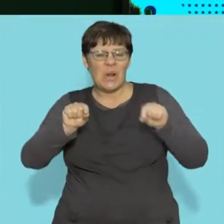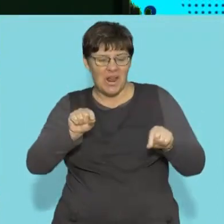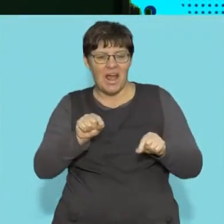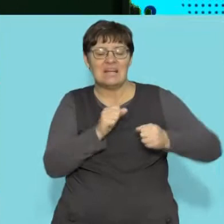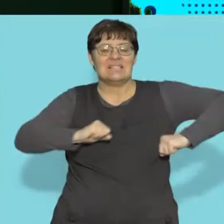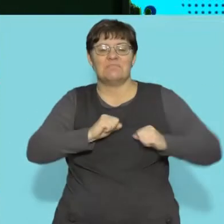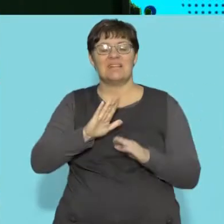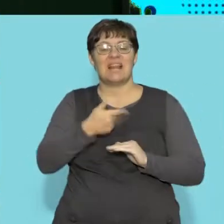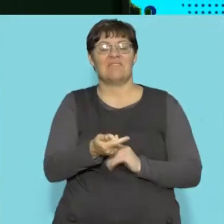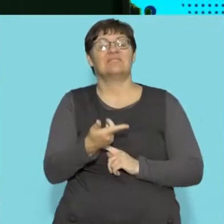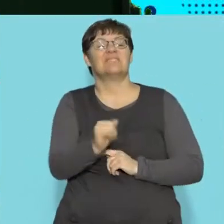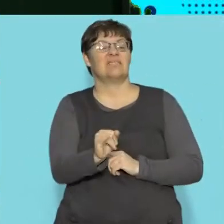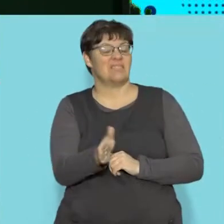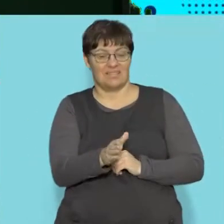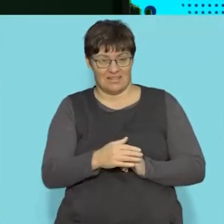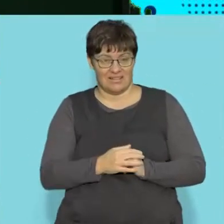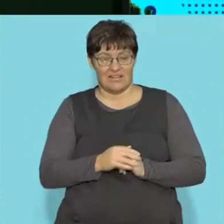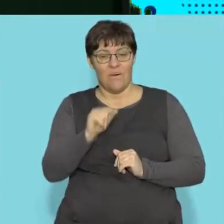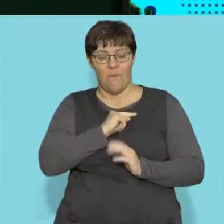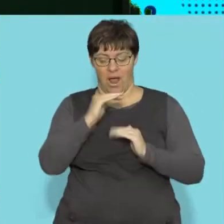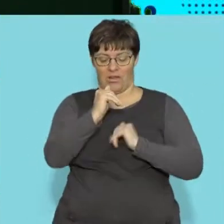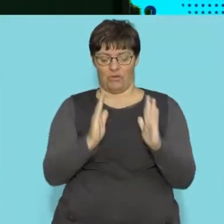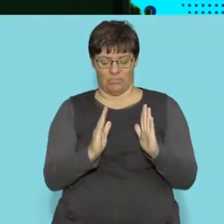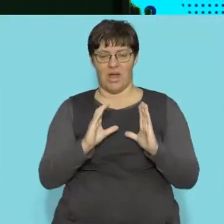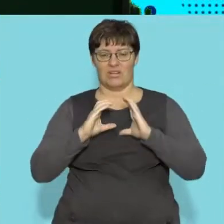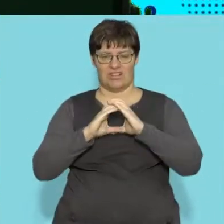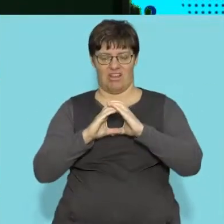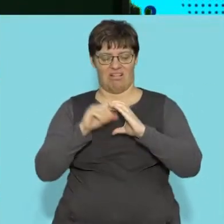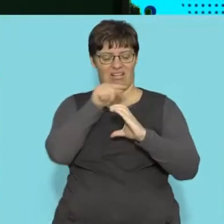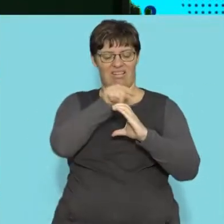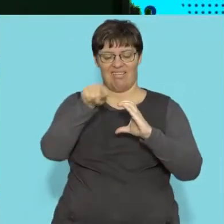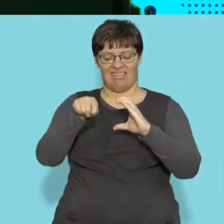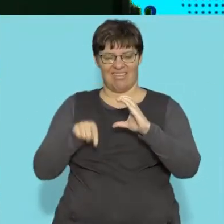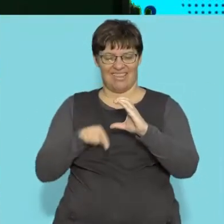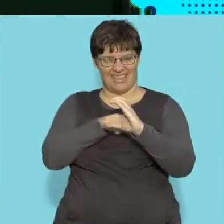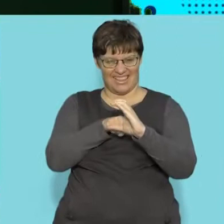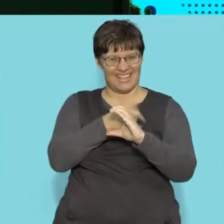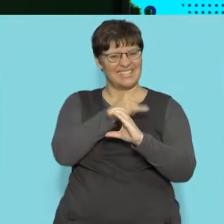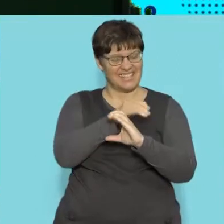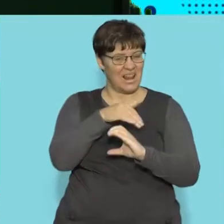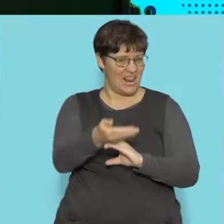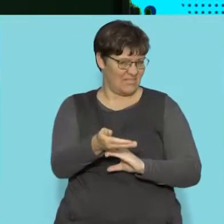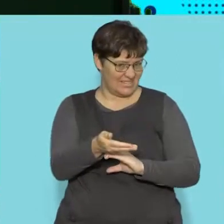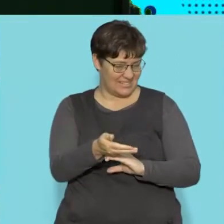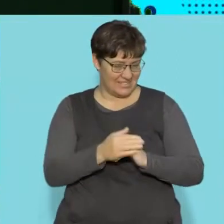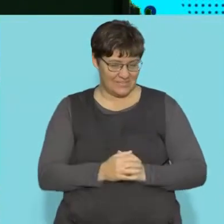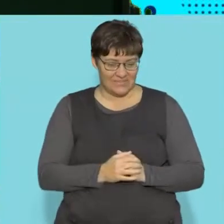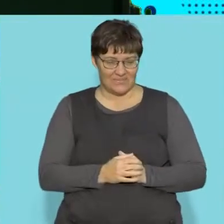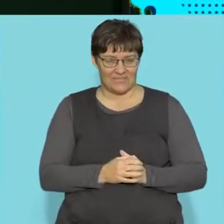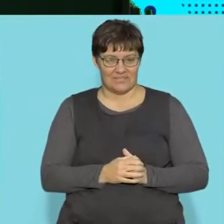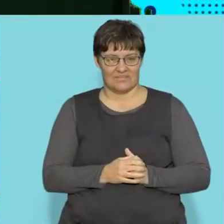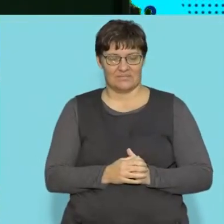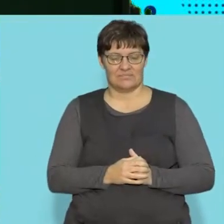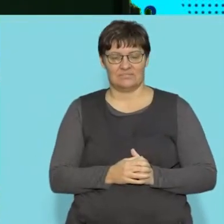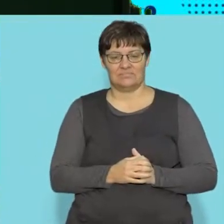space left over? So the ball is sitting in the box, but I want to know how much space is actually left inside this box.